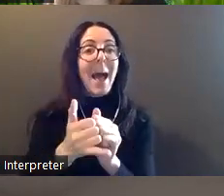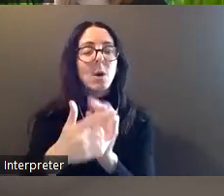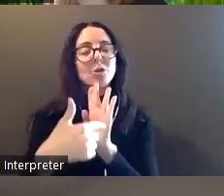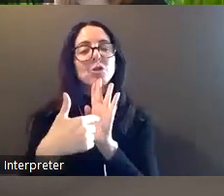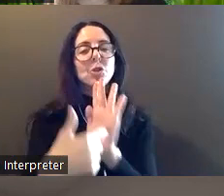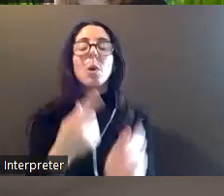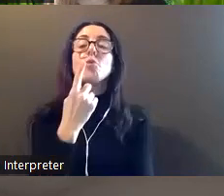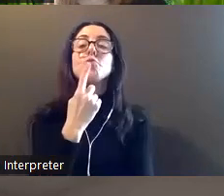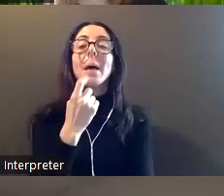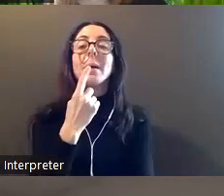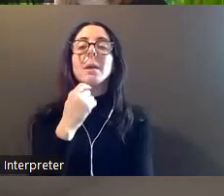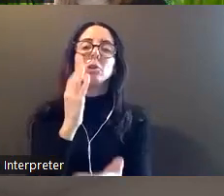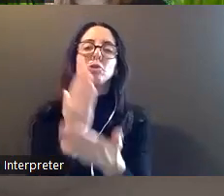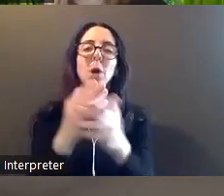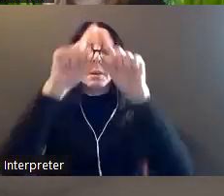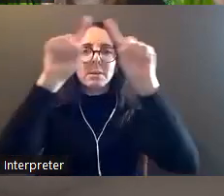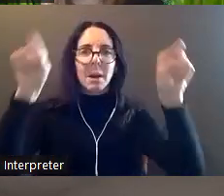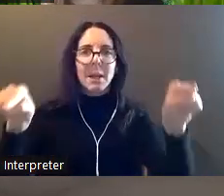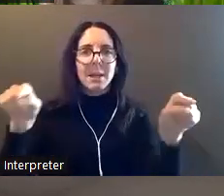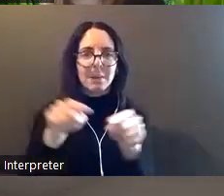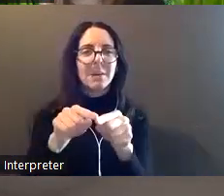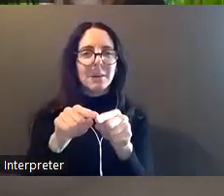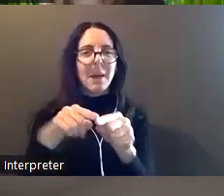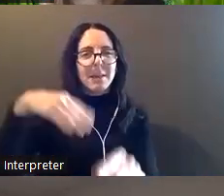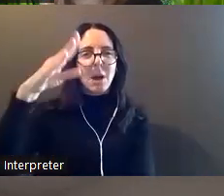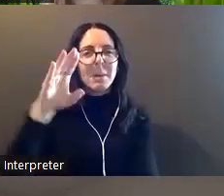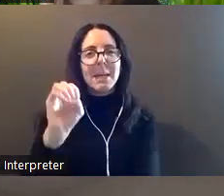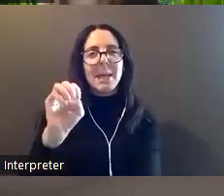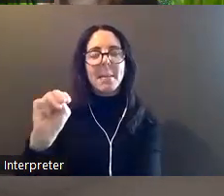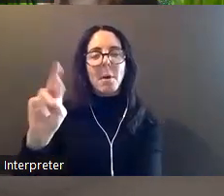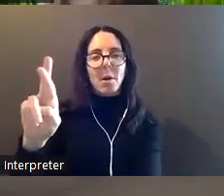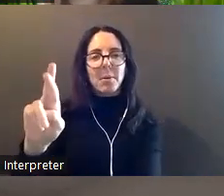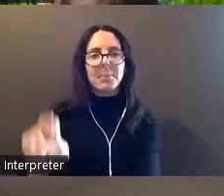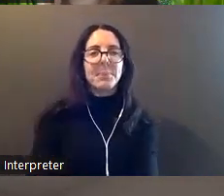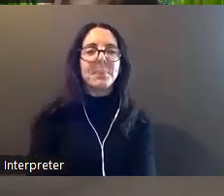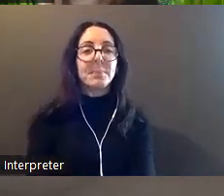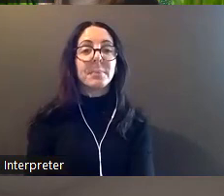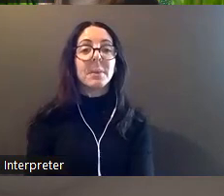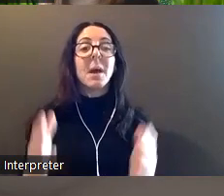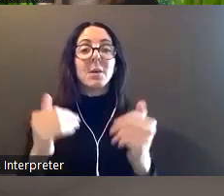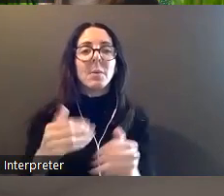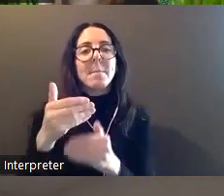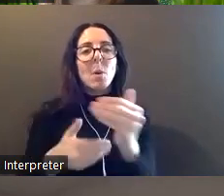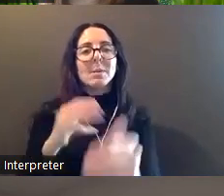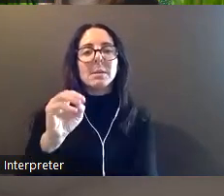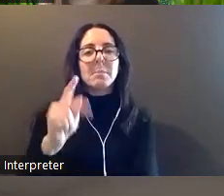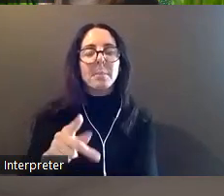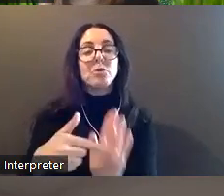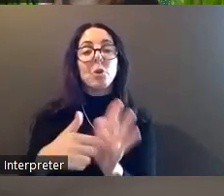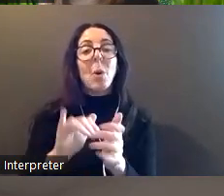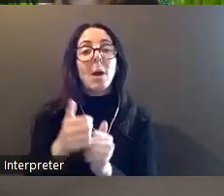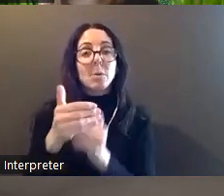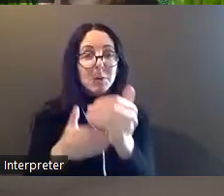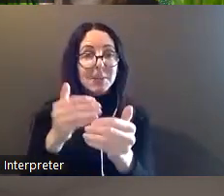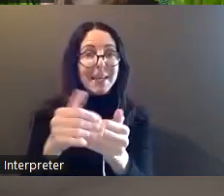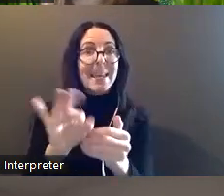at the top of their electronic chart. We have a process map that delineates how to proceed in